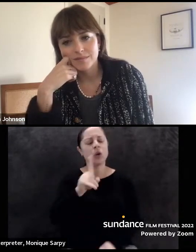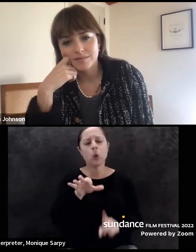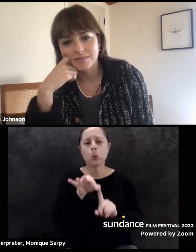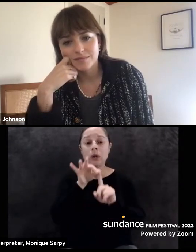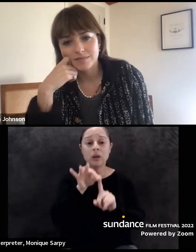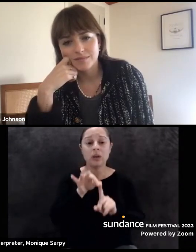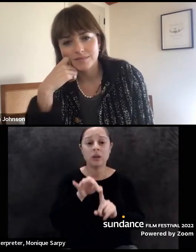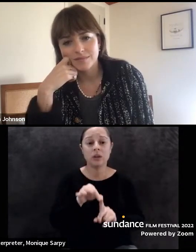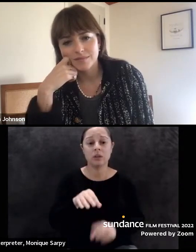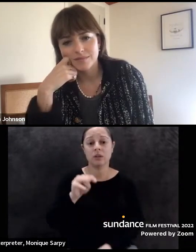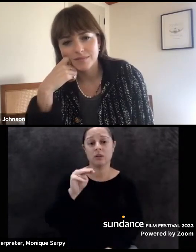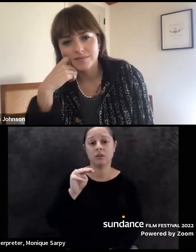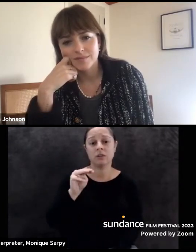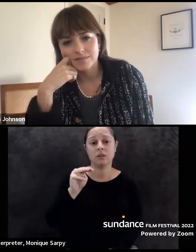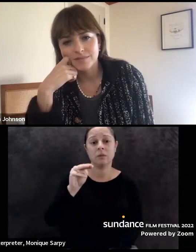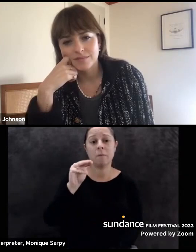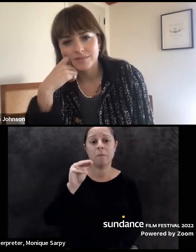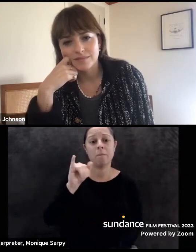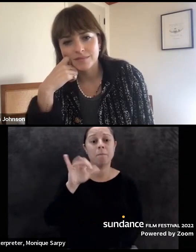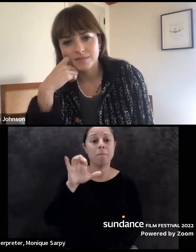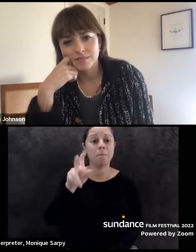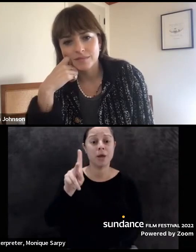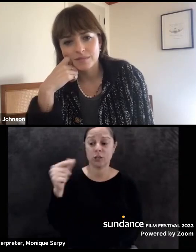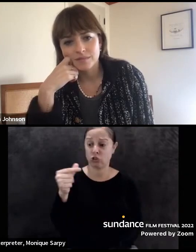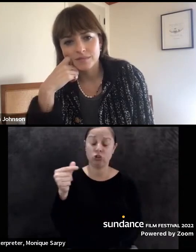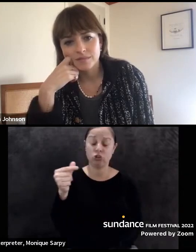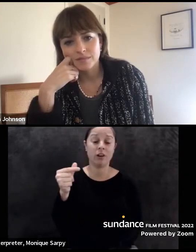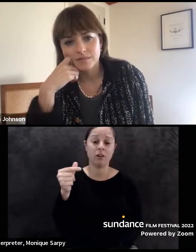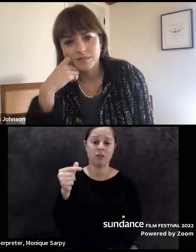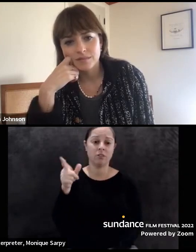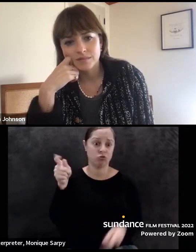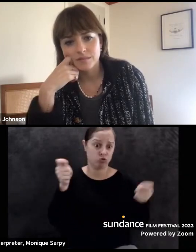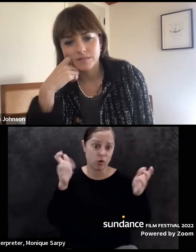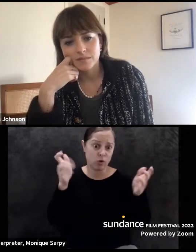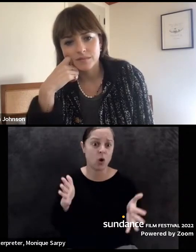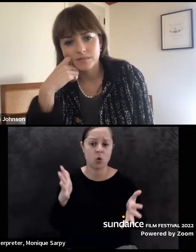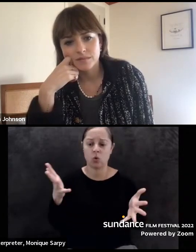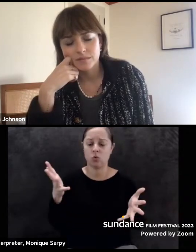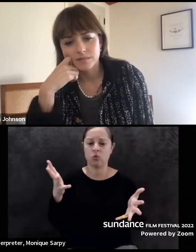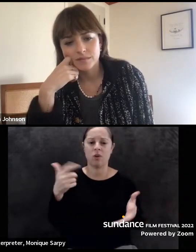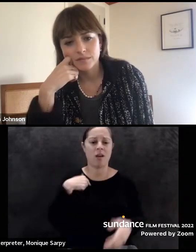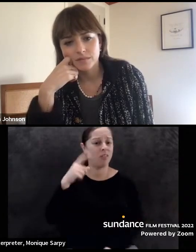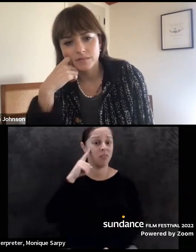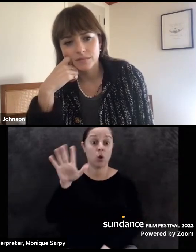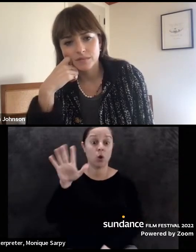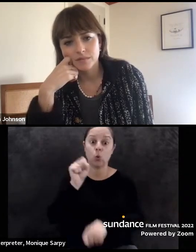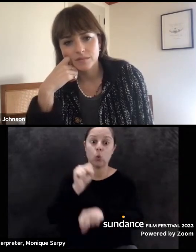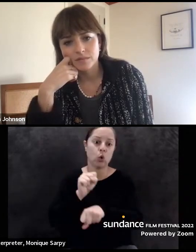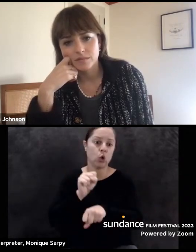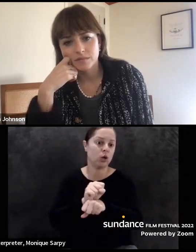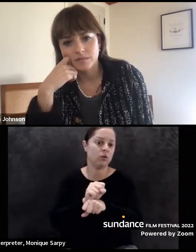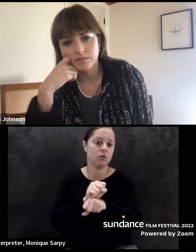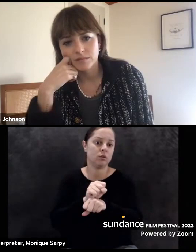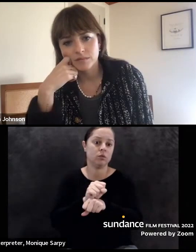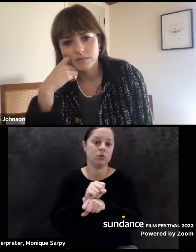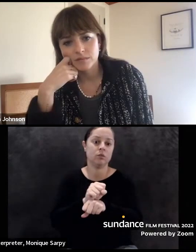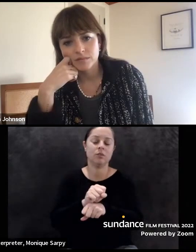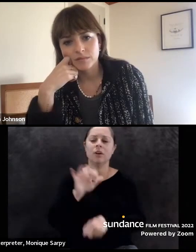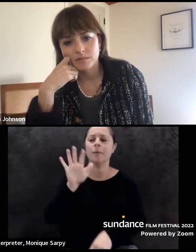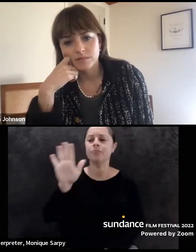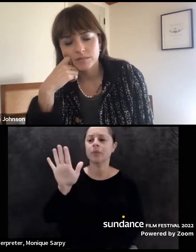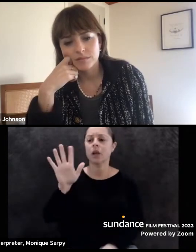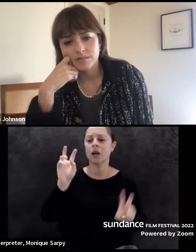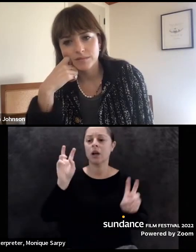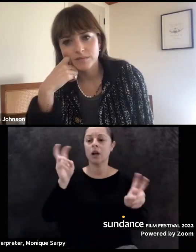Mick G, I would like to work with him as a director. The director who did, I just think his work is his aesthetics,